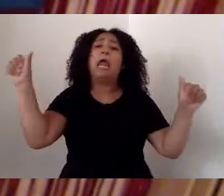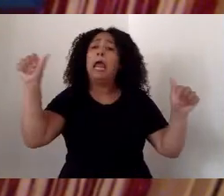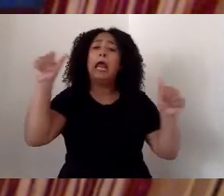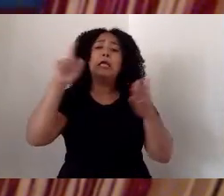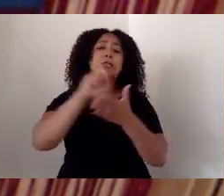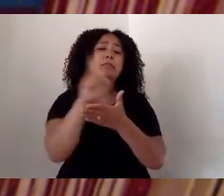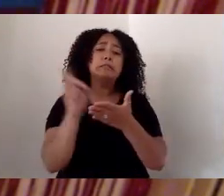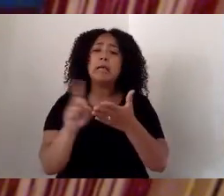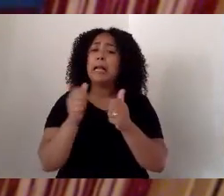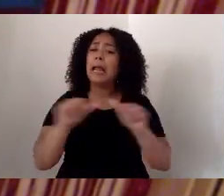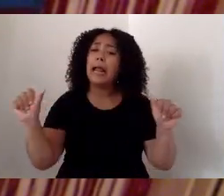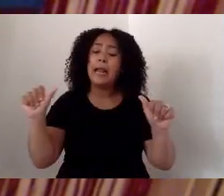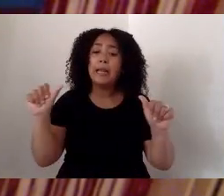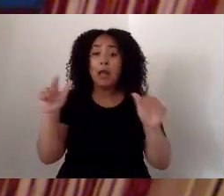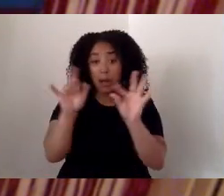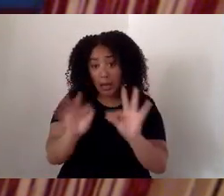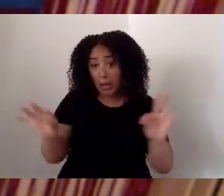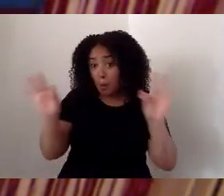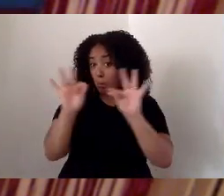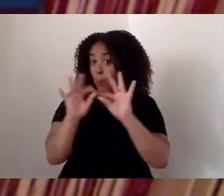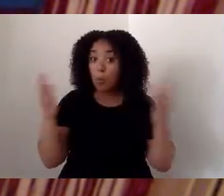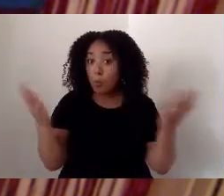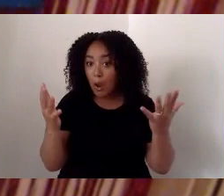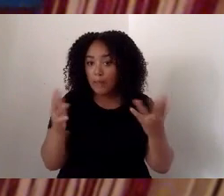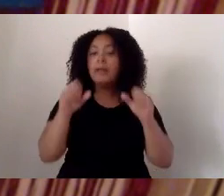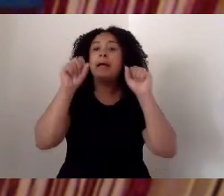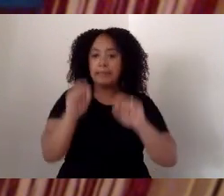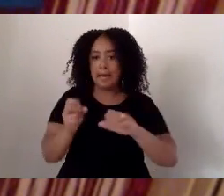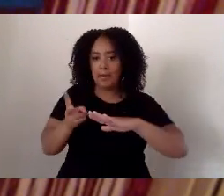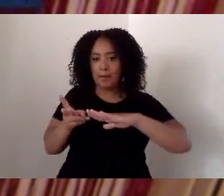cut it out. So I'm gonna draw